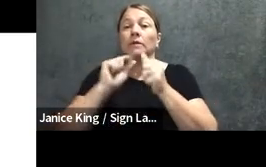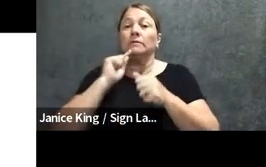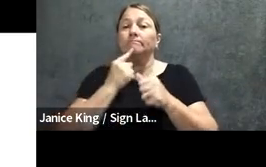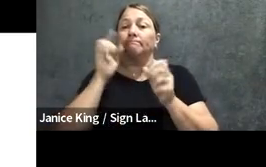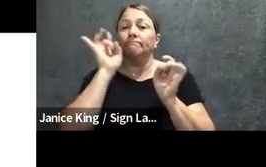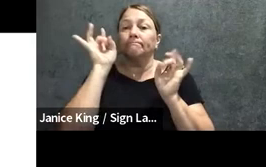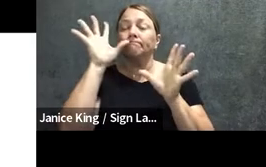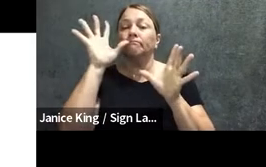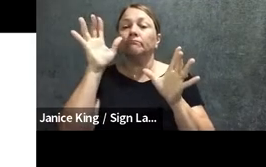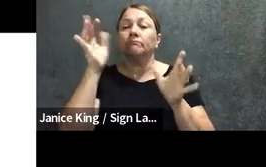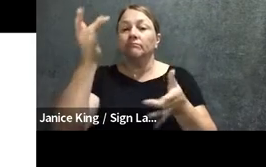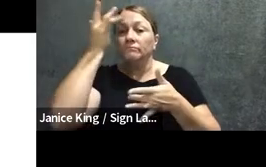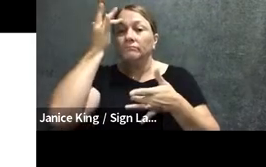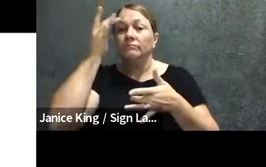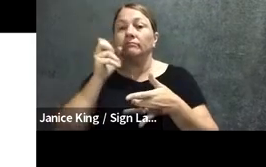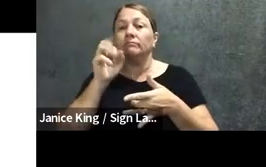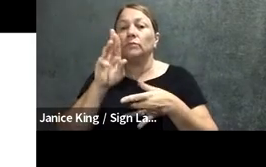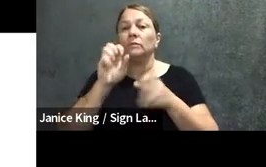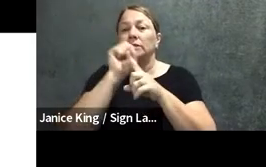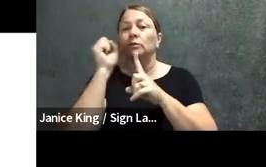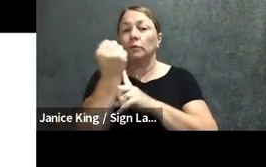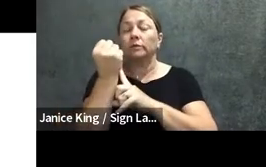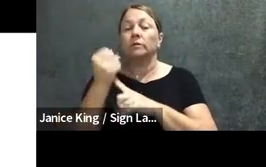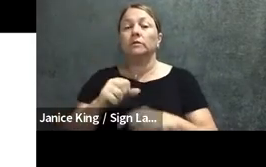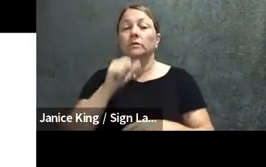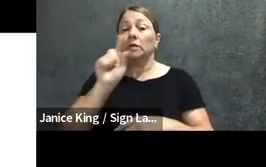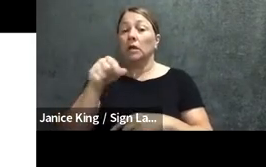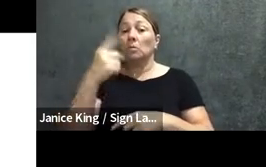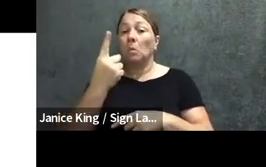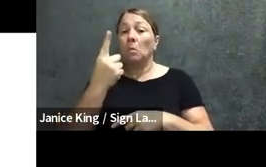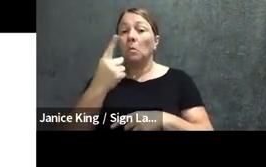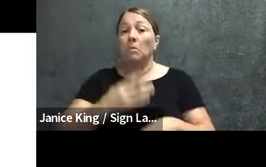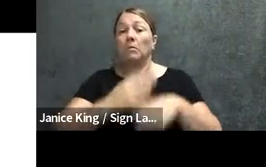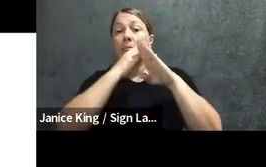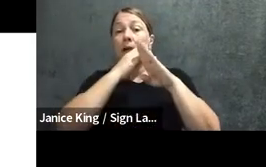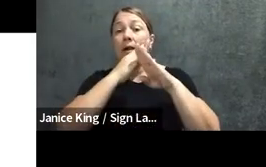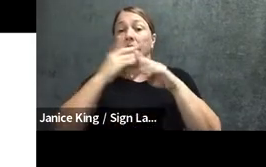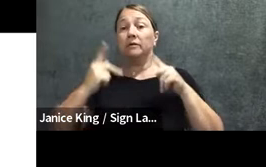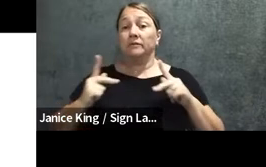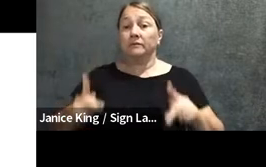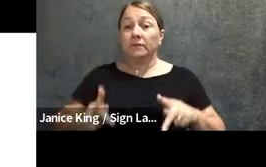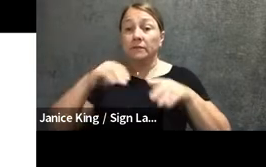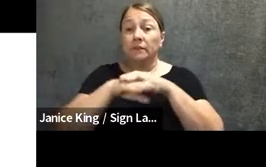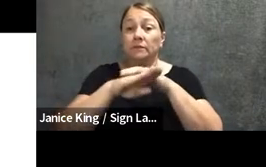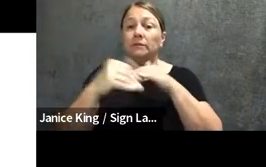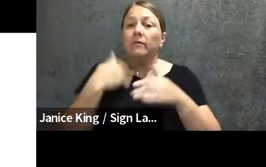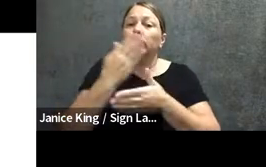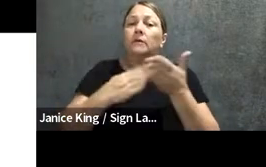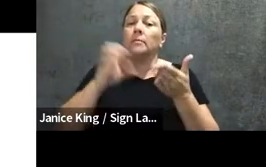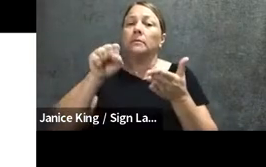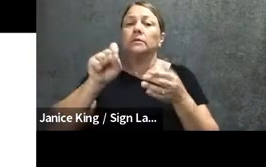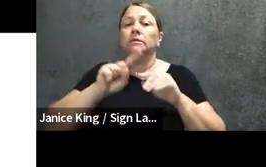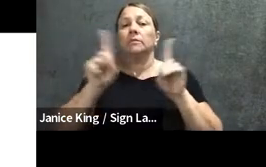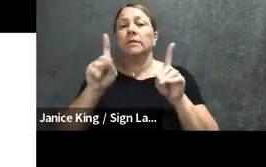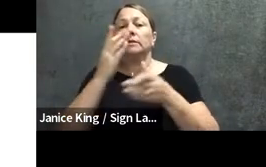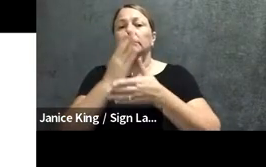And the main barrier that people face isn't just physical access. I mean, certainly there is some of that, but attitudes and